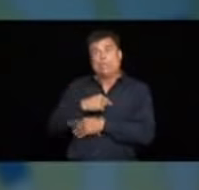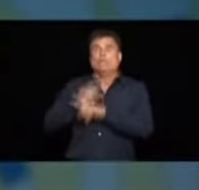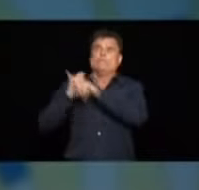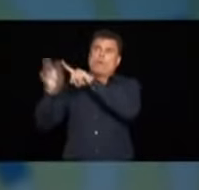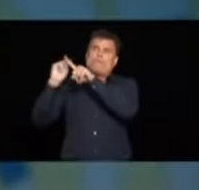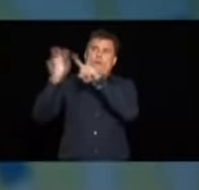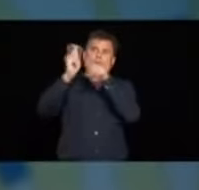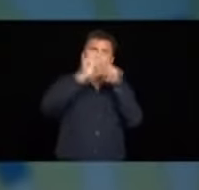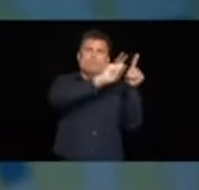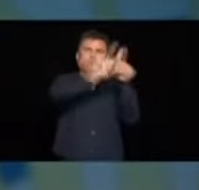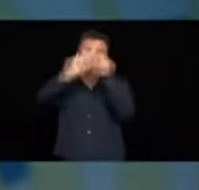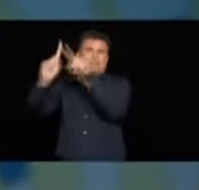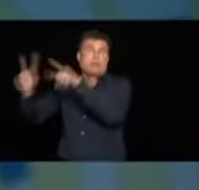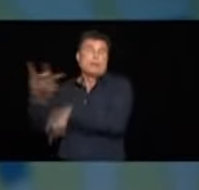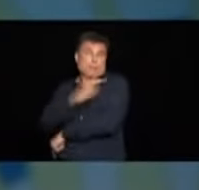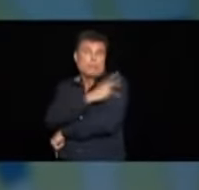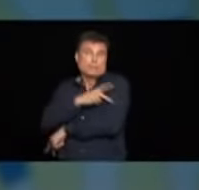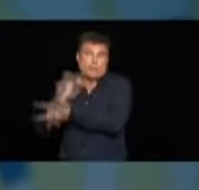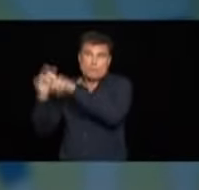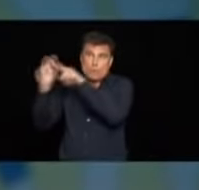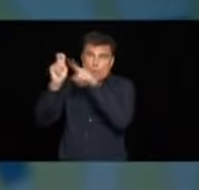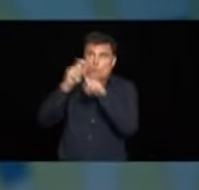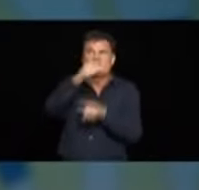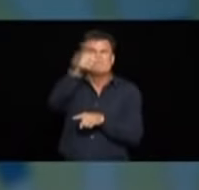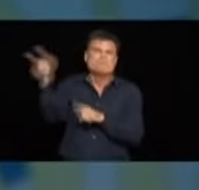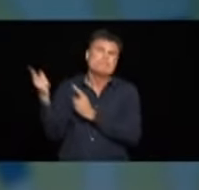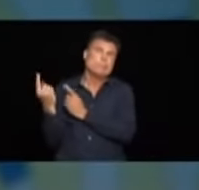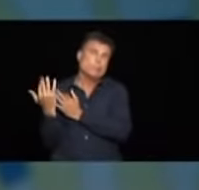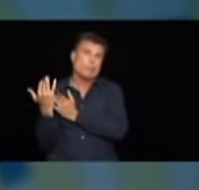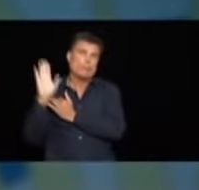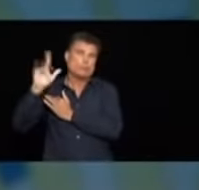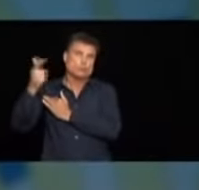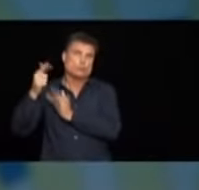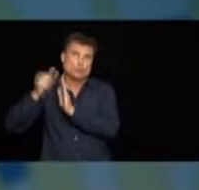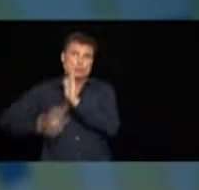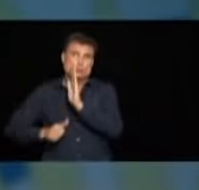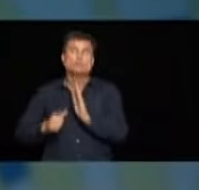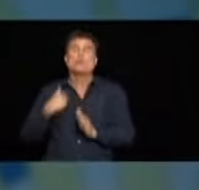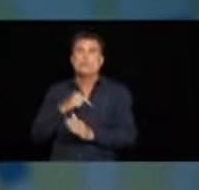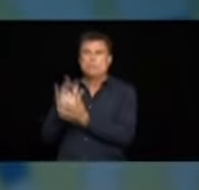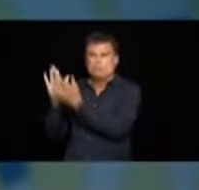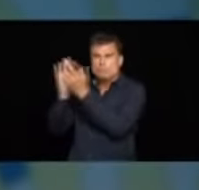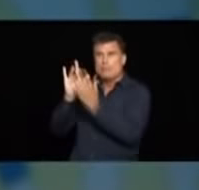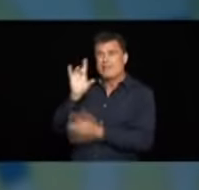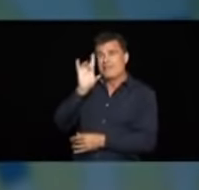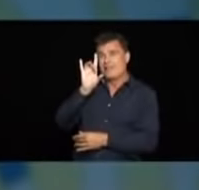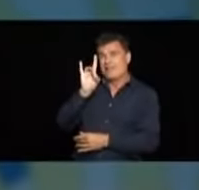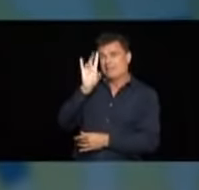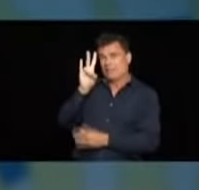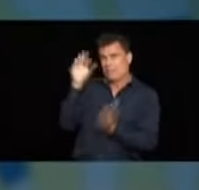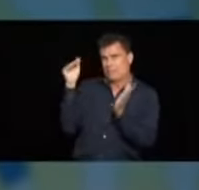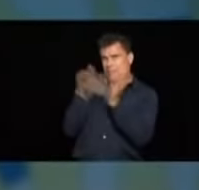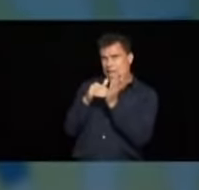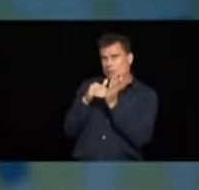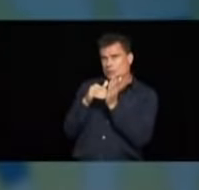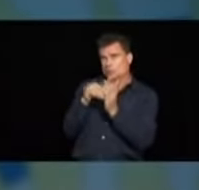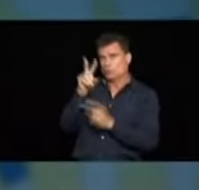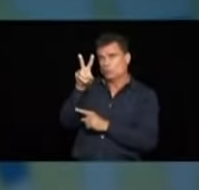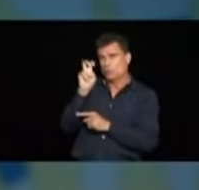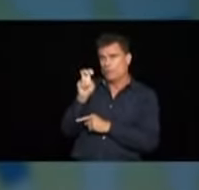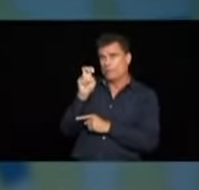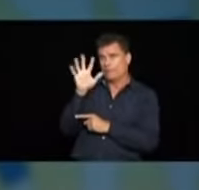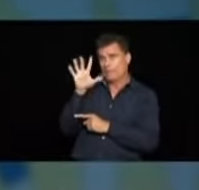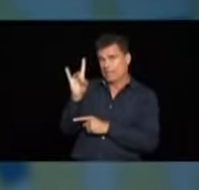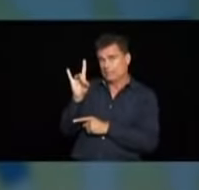to 87,258. Between May 18th and August 23rd, we completed